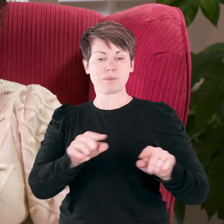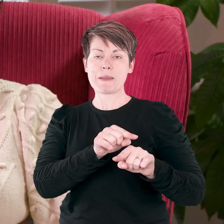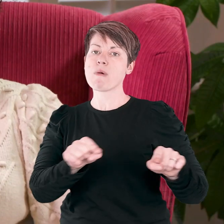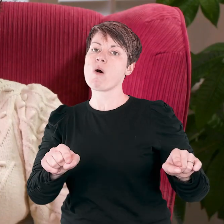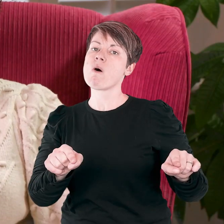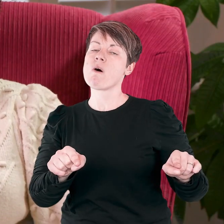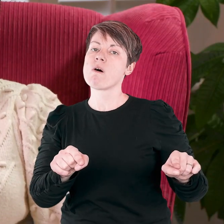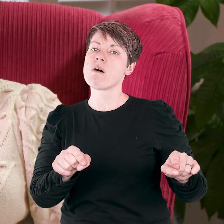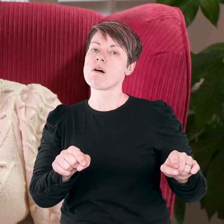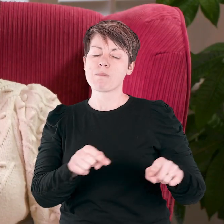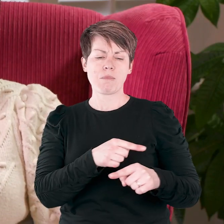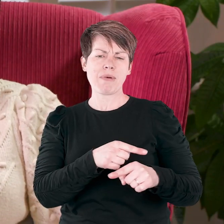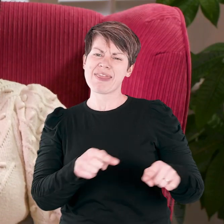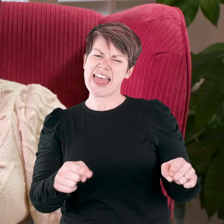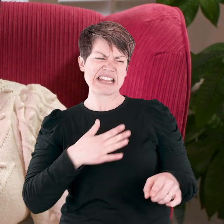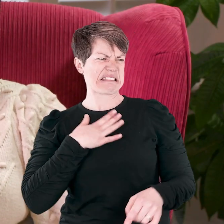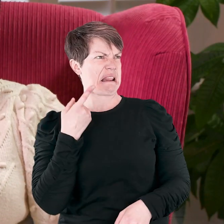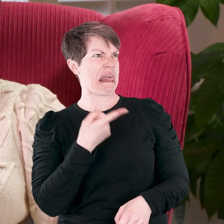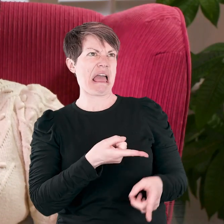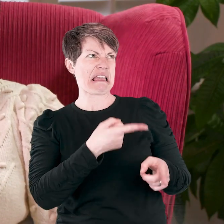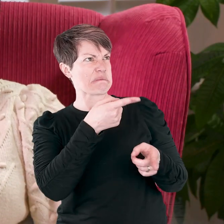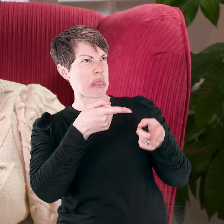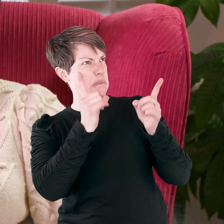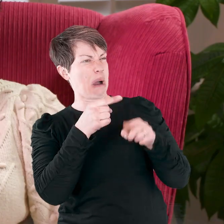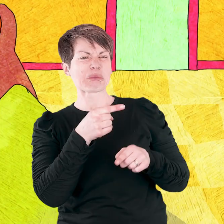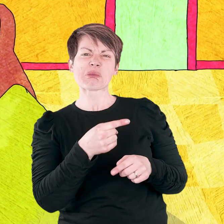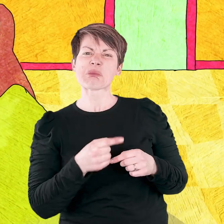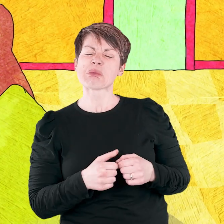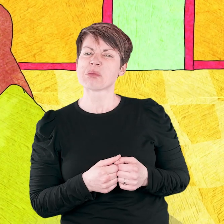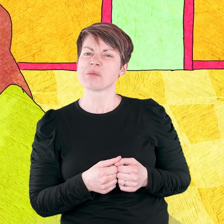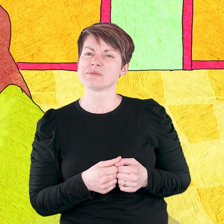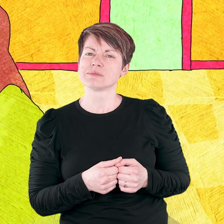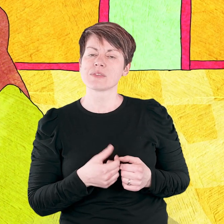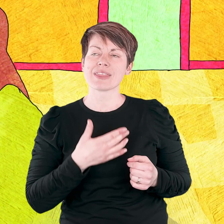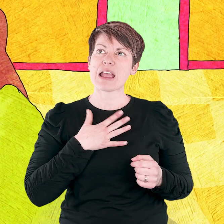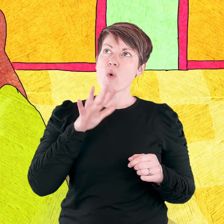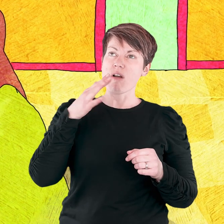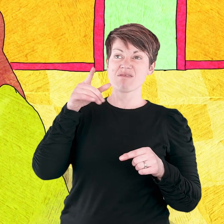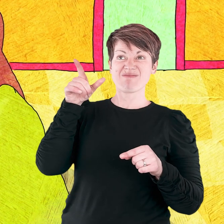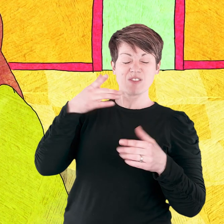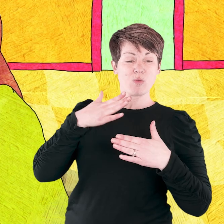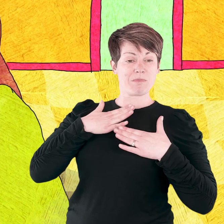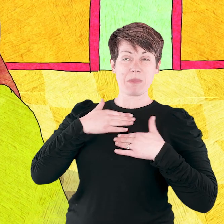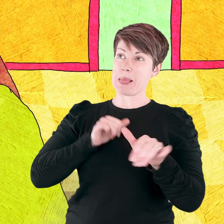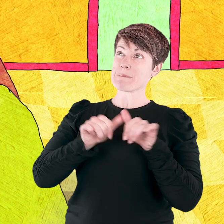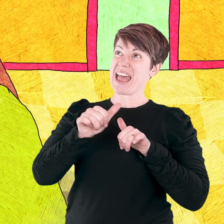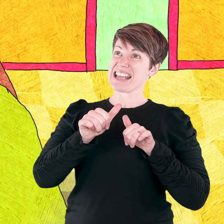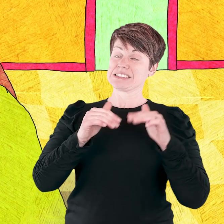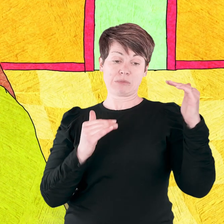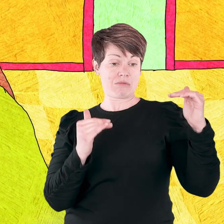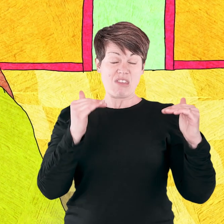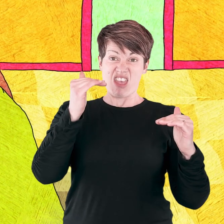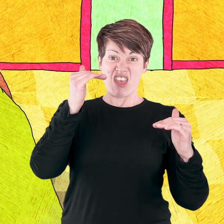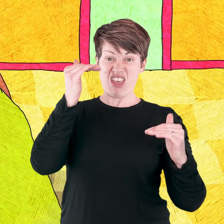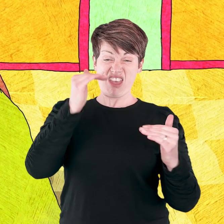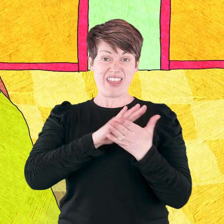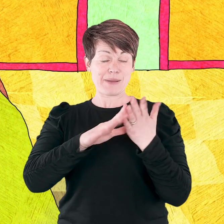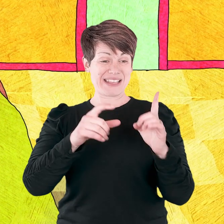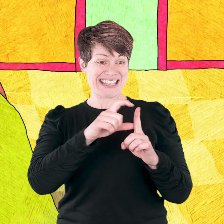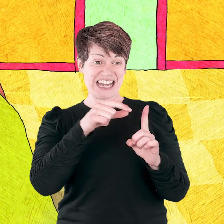helpers. But the other helpers didn't like this. They wanted the king to like them best. They wanted to